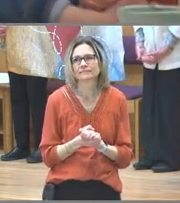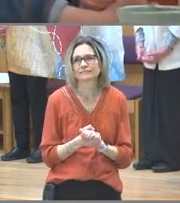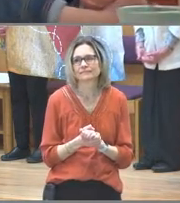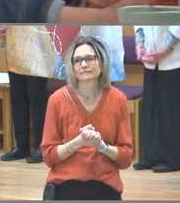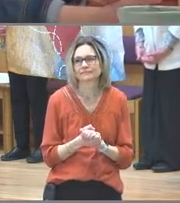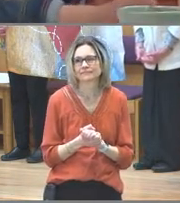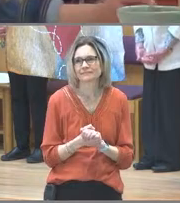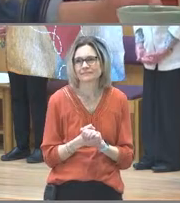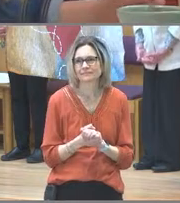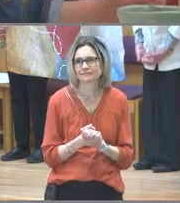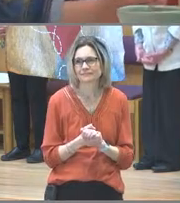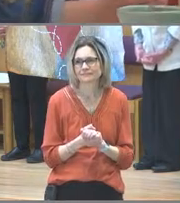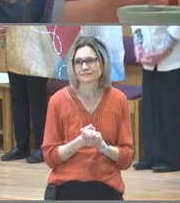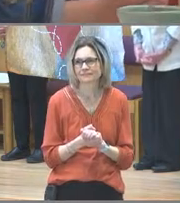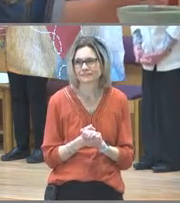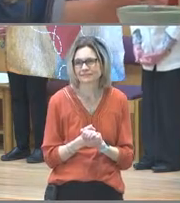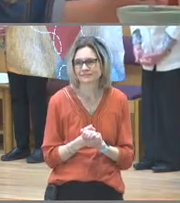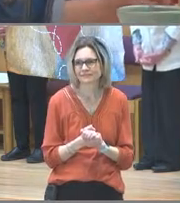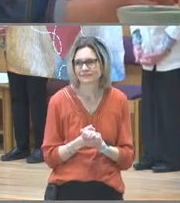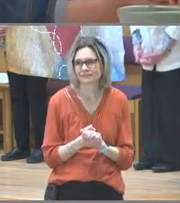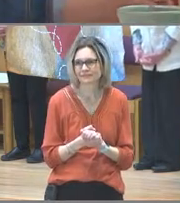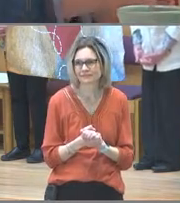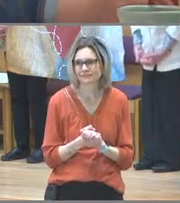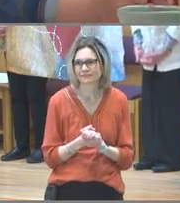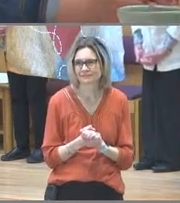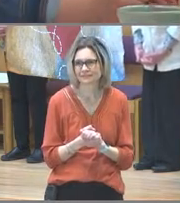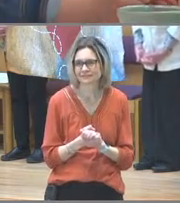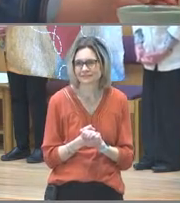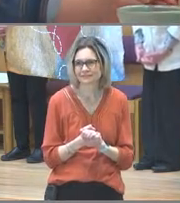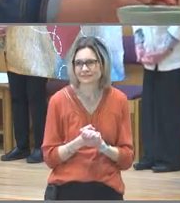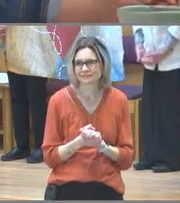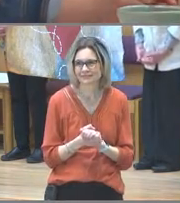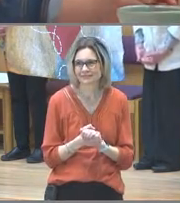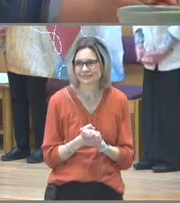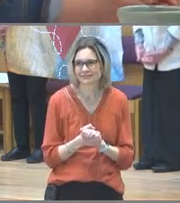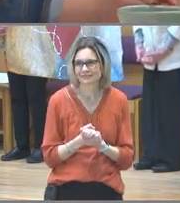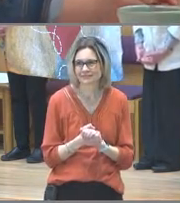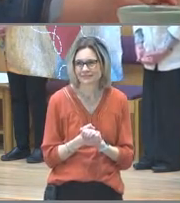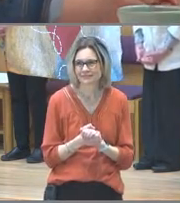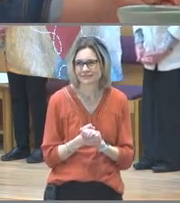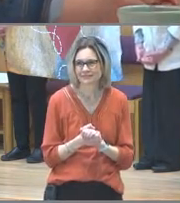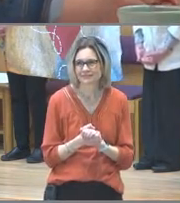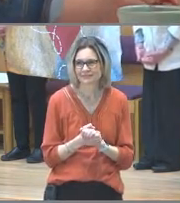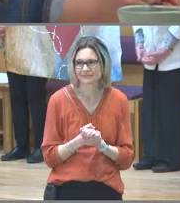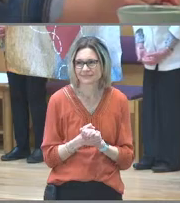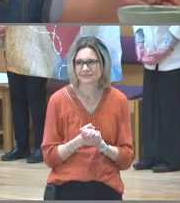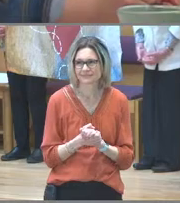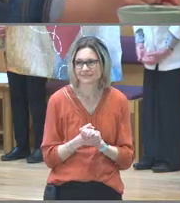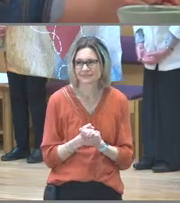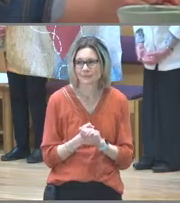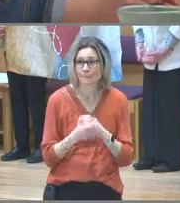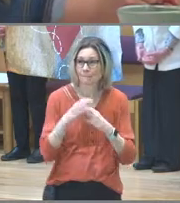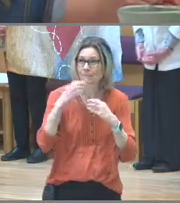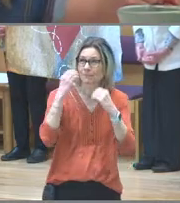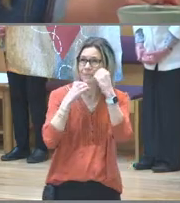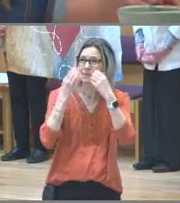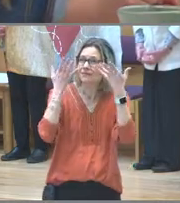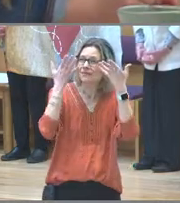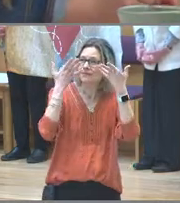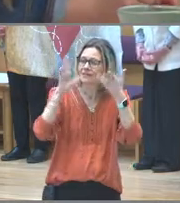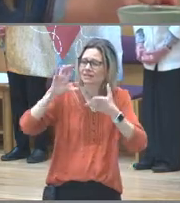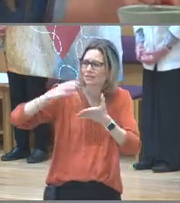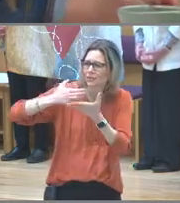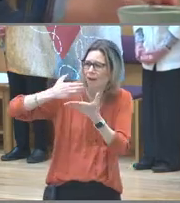can we hold this cup together? Just be careful. Hold it. You can touch it. Mm-hmm. Again, after supper, he took the